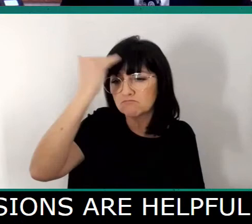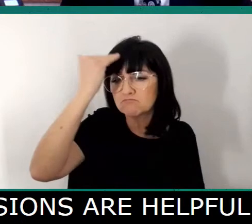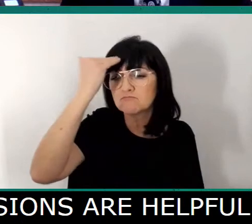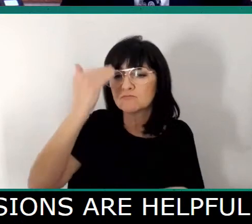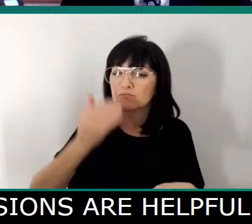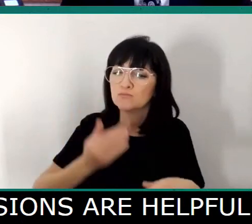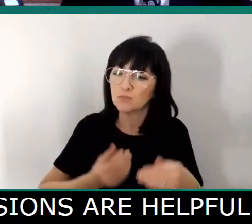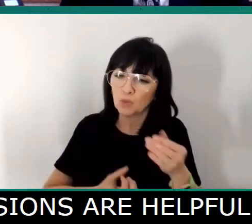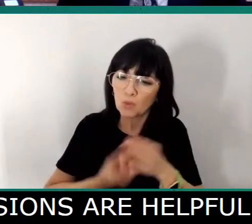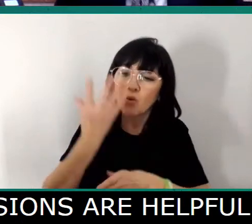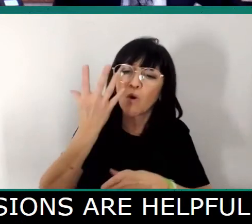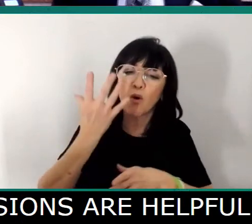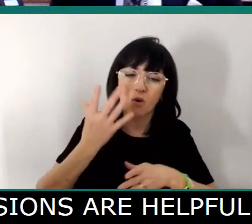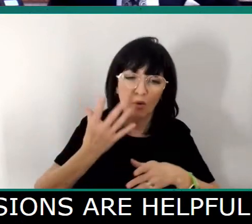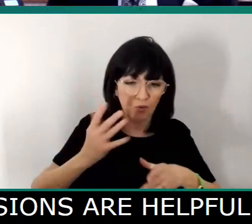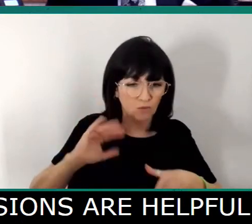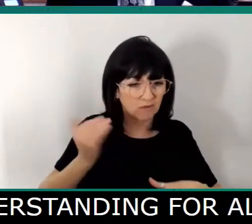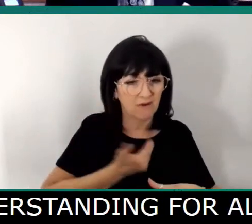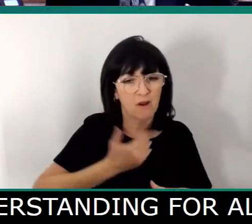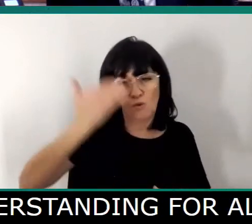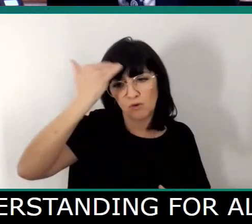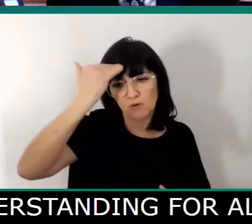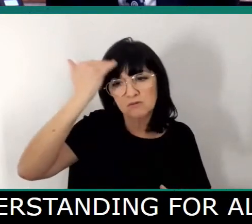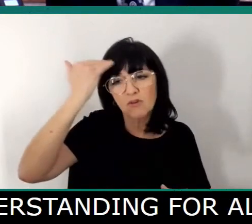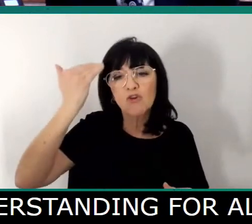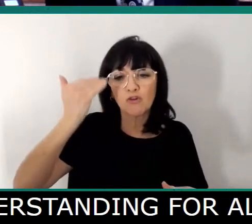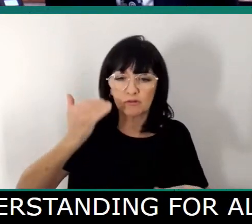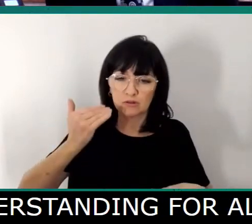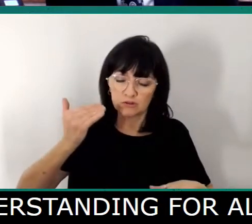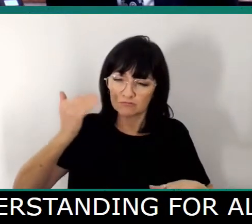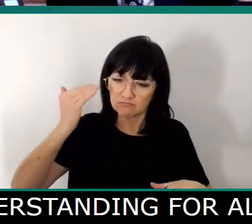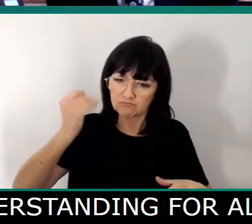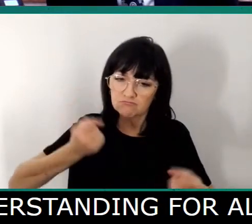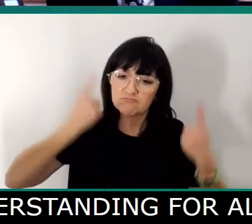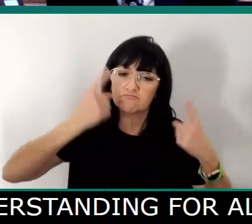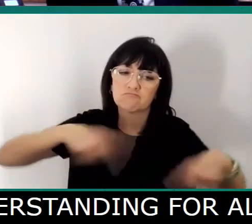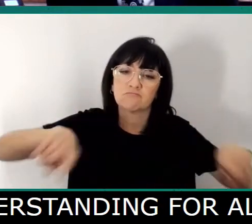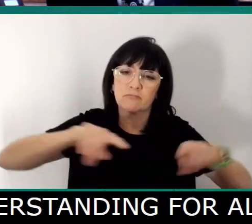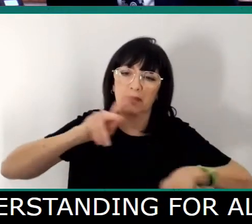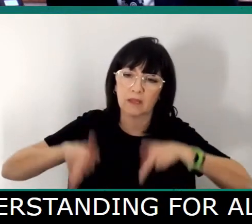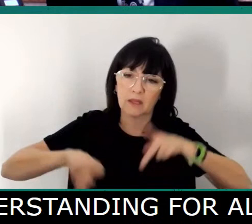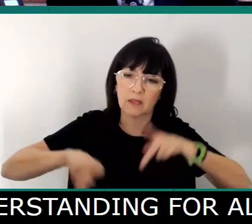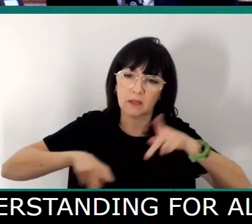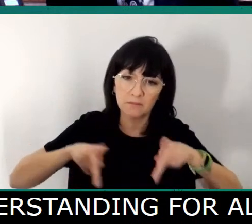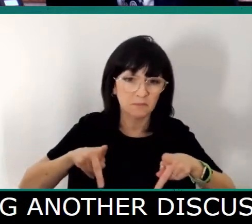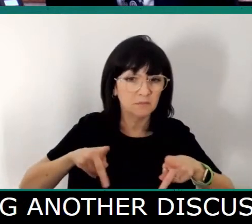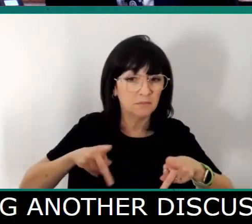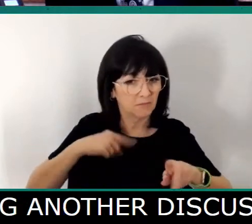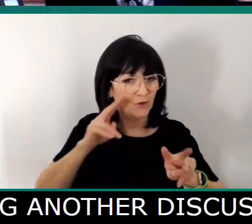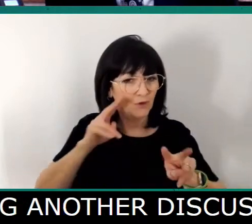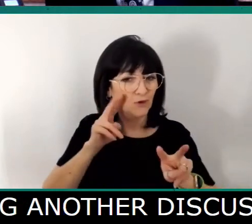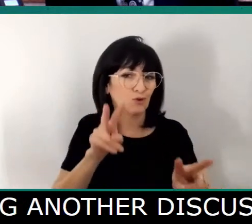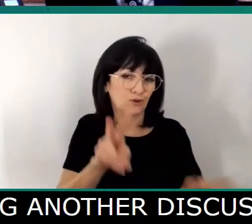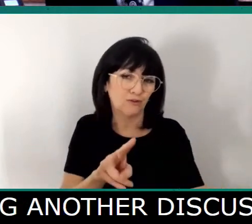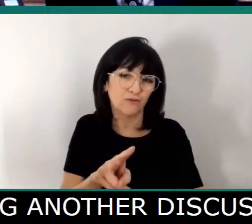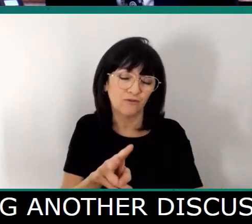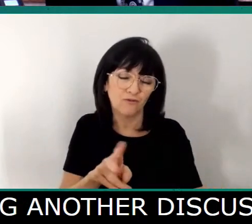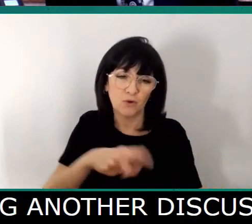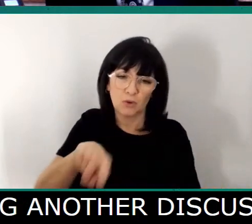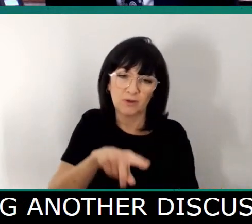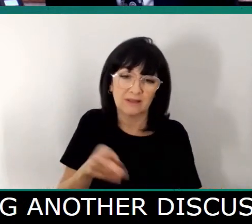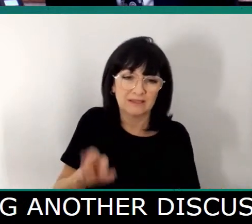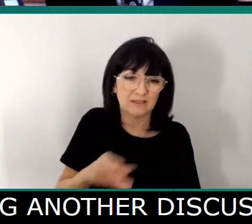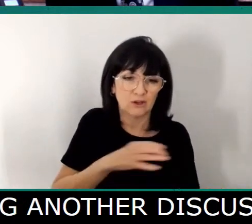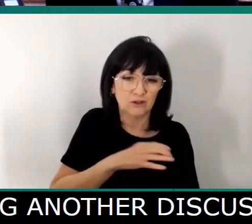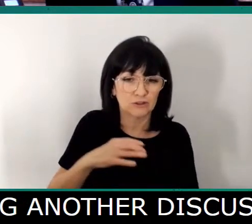in the coming weeks, and we'll continue to do these forums, Dr. Hollingsworth, with the help of the Heritage Commission. I know you and Dick both